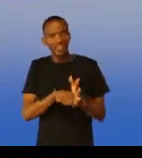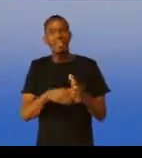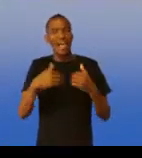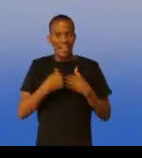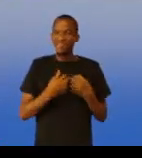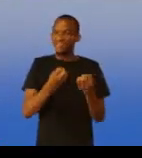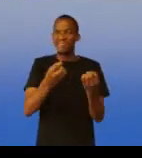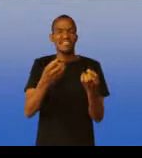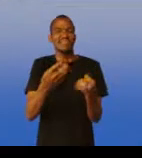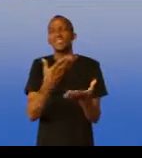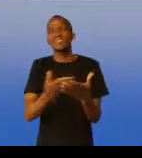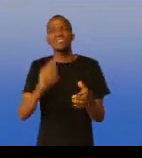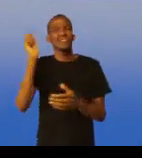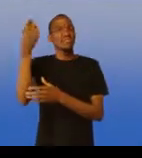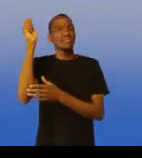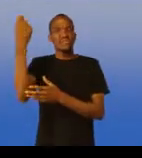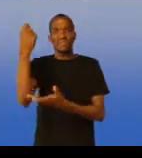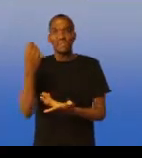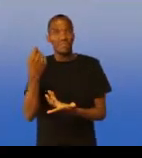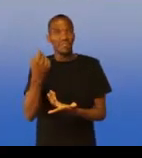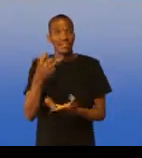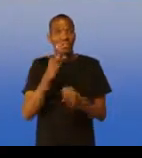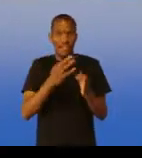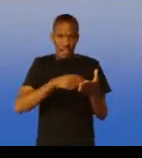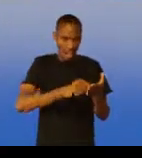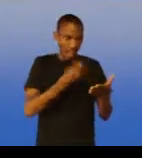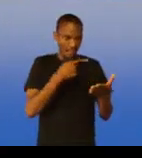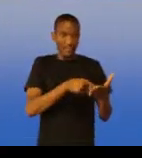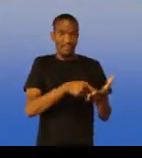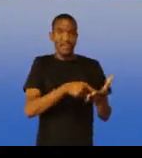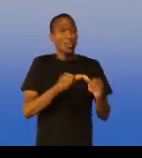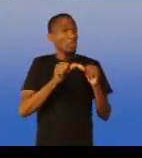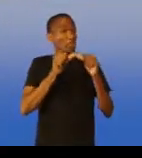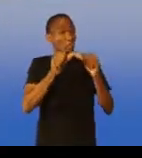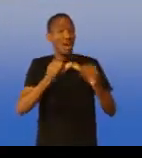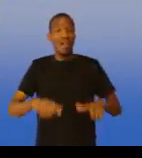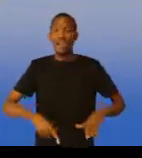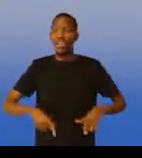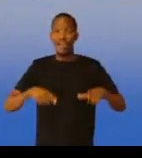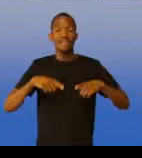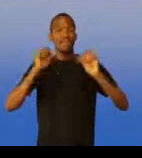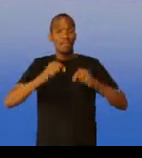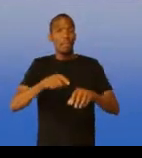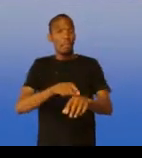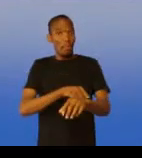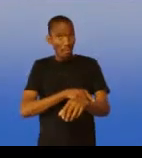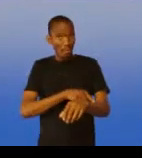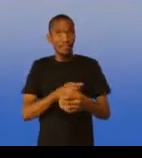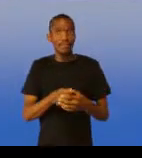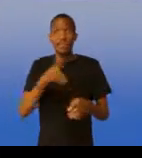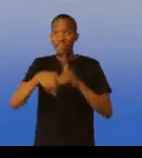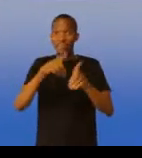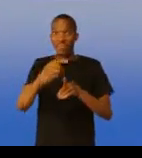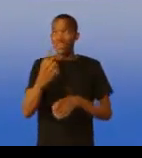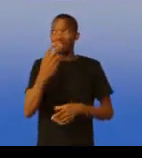can achieve. The earlier you get on treatment, the longer your chances of living and the stronger your body becomes. Then people won't see